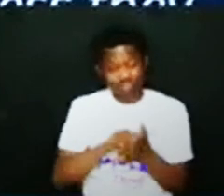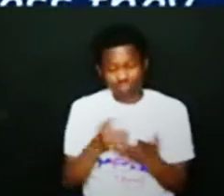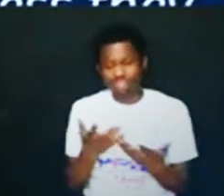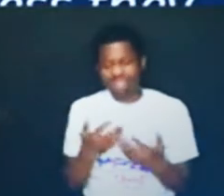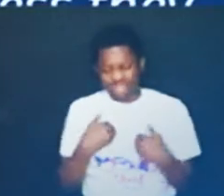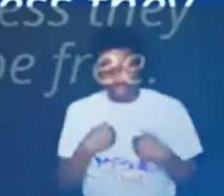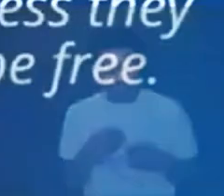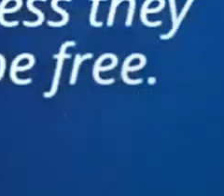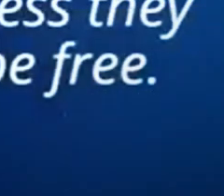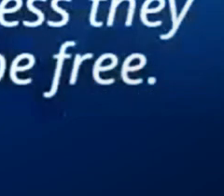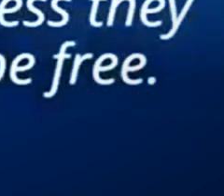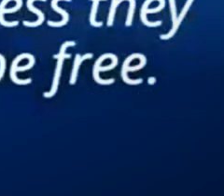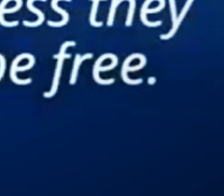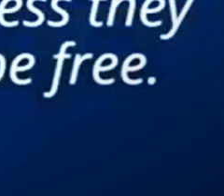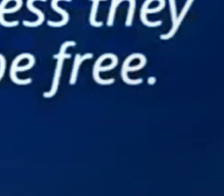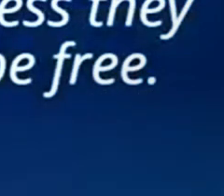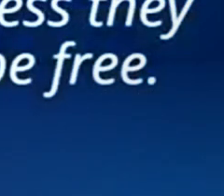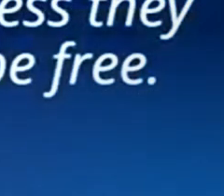the